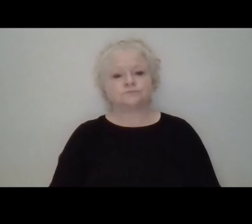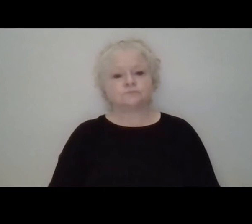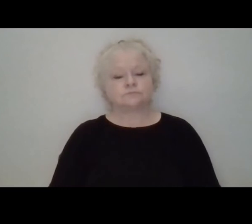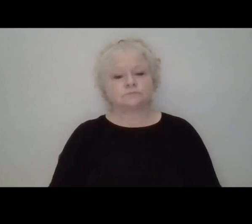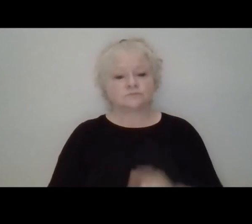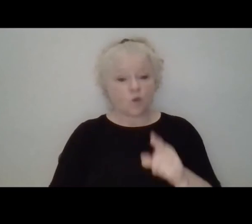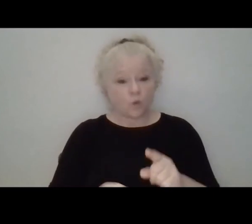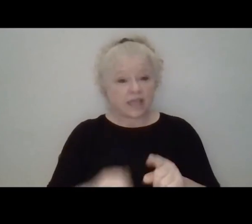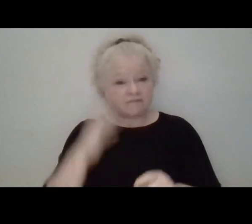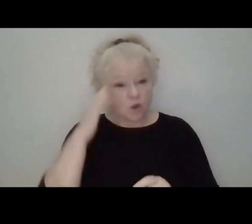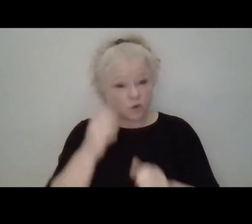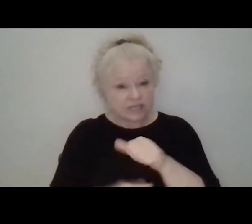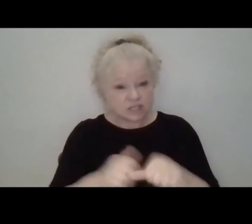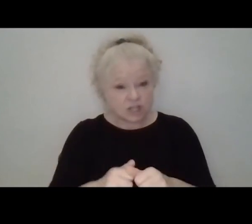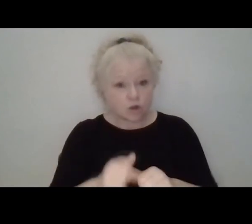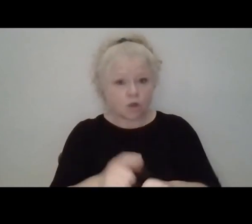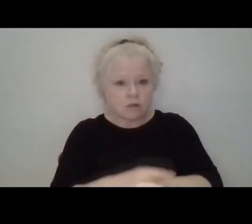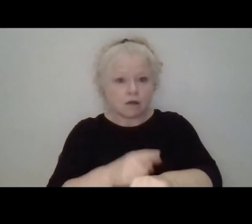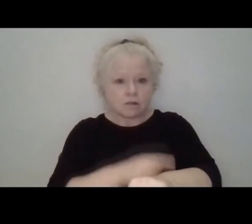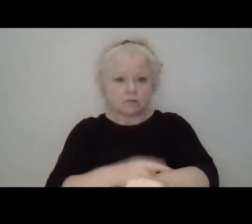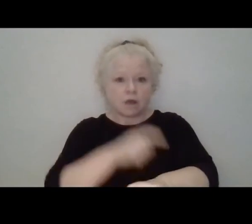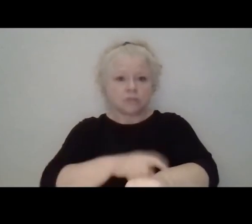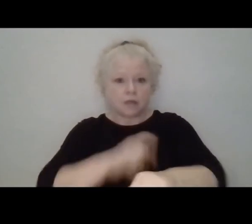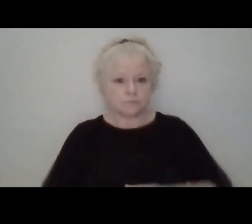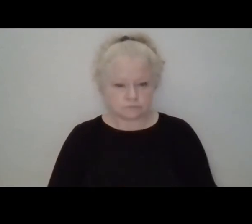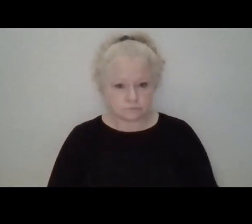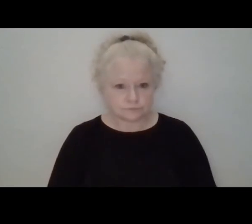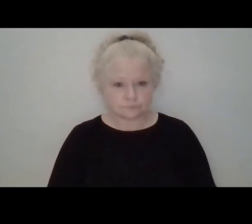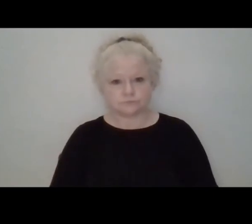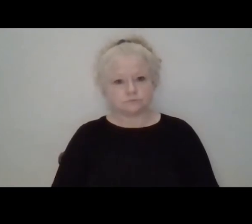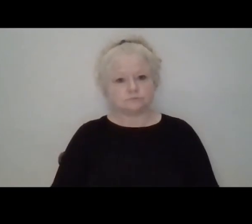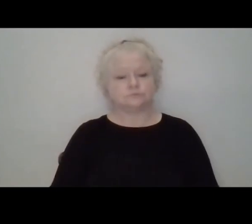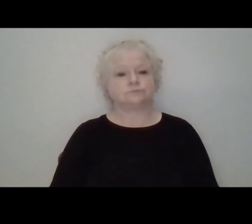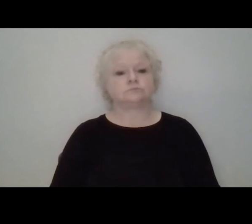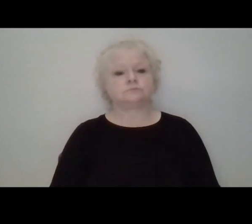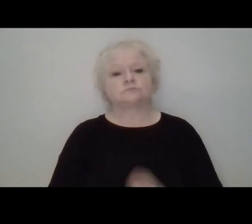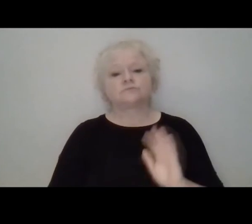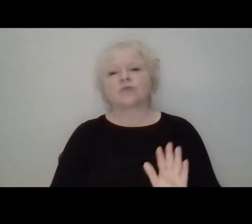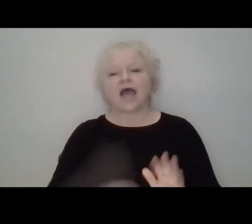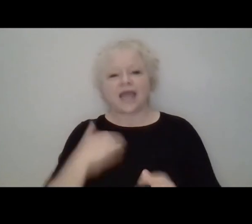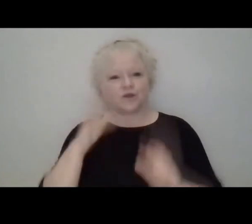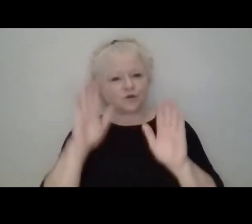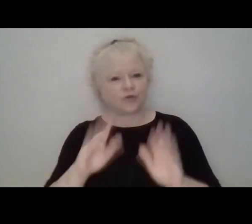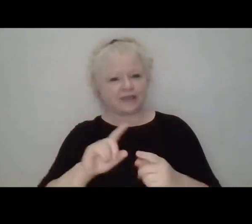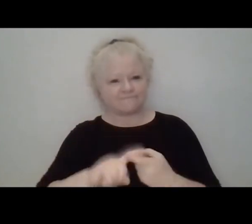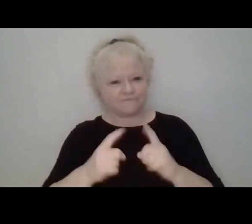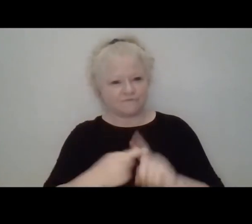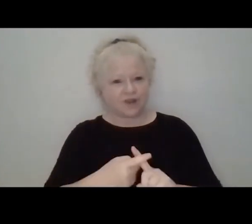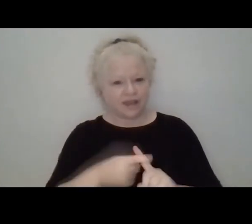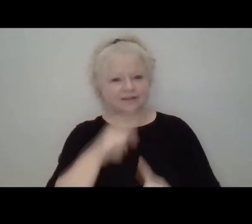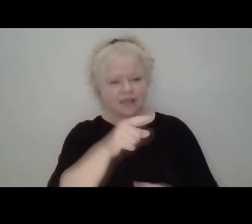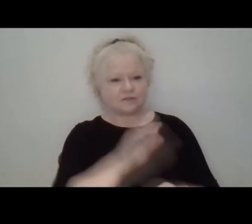other for a very, very long time. He is, you know, I was talking to a really great friend at Gensler, Robin Claire